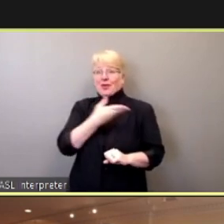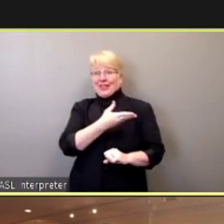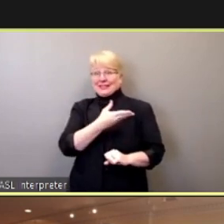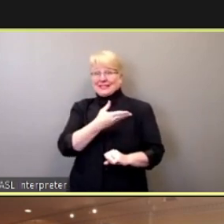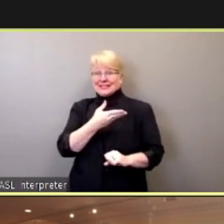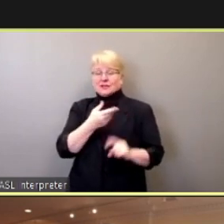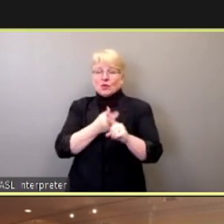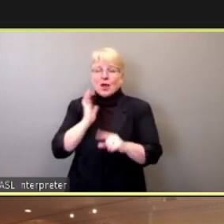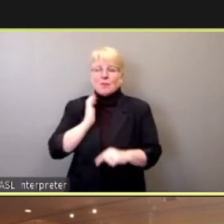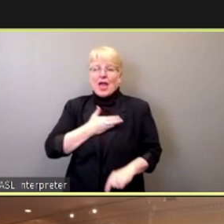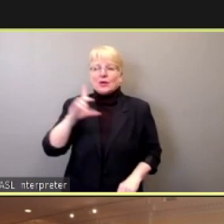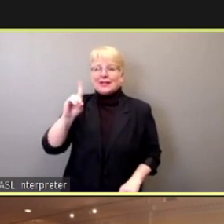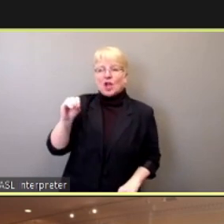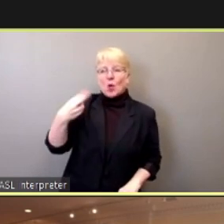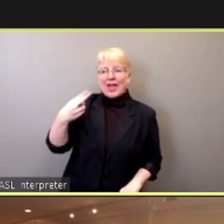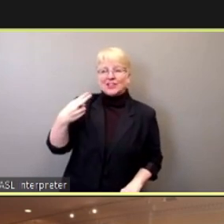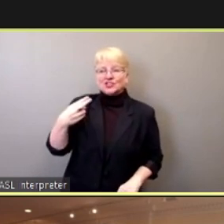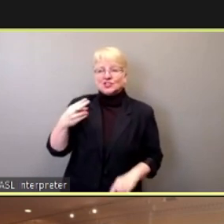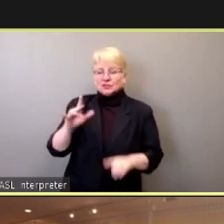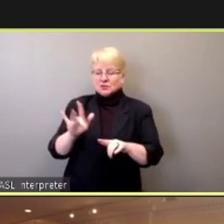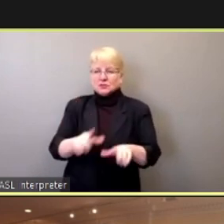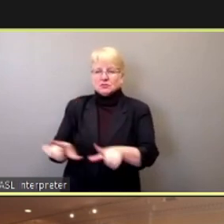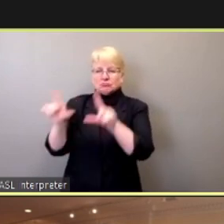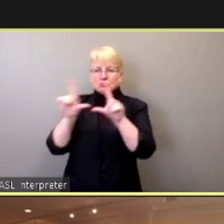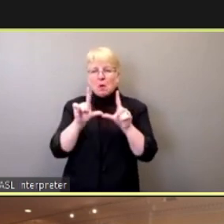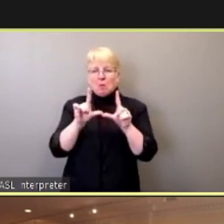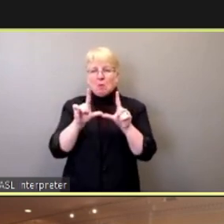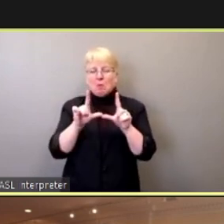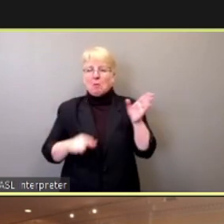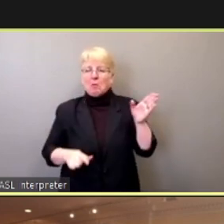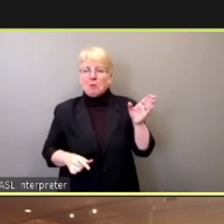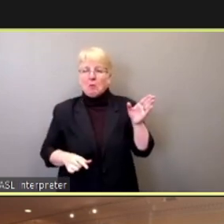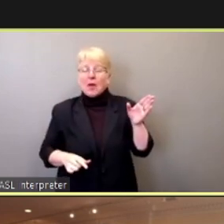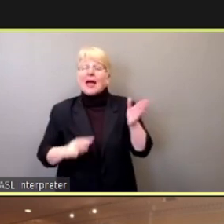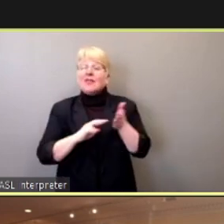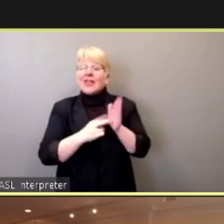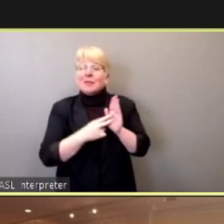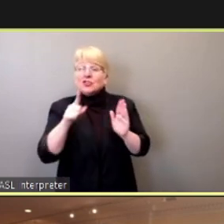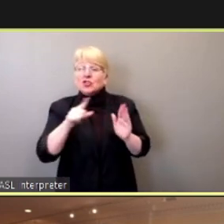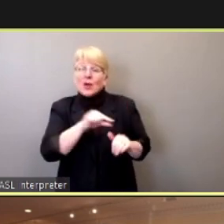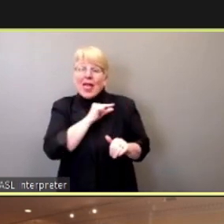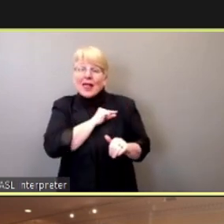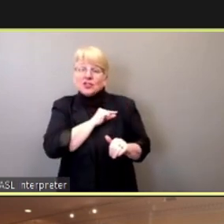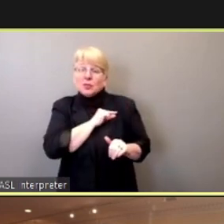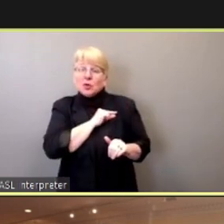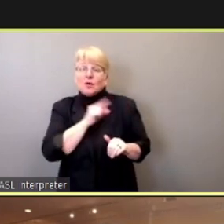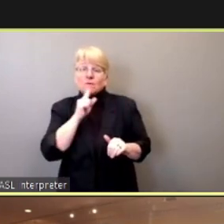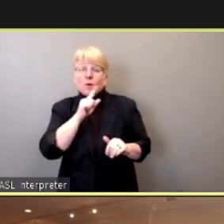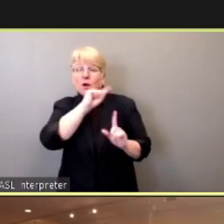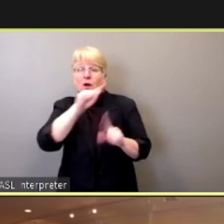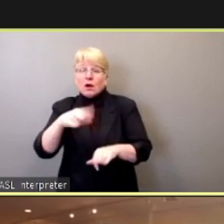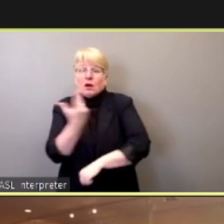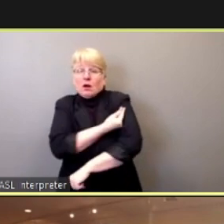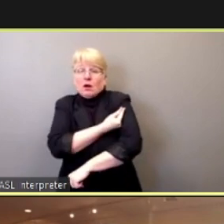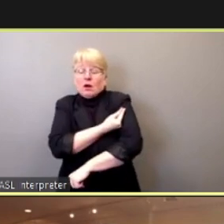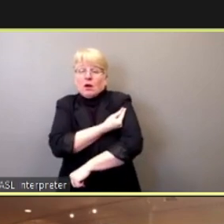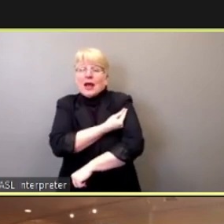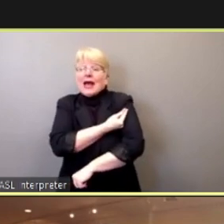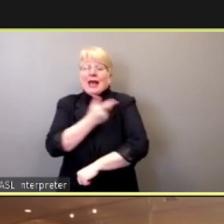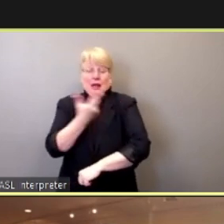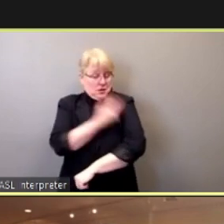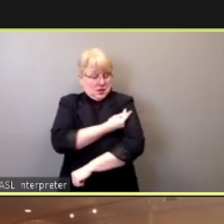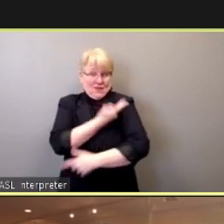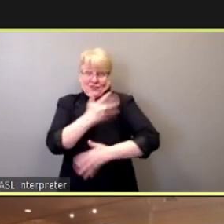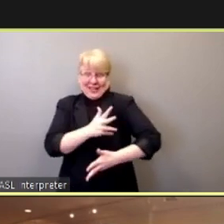DOH. You are eligible for treatment that will reduce your chance of ending up in the hospital by